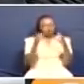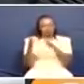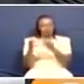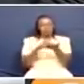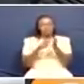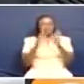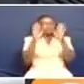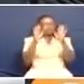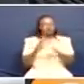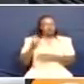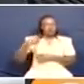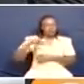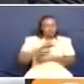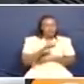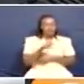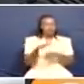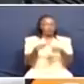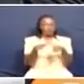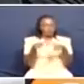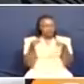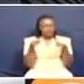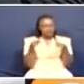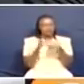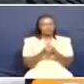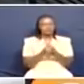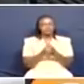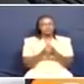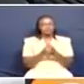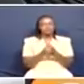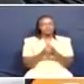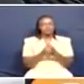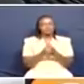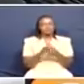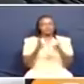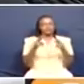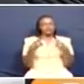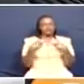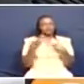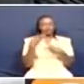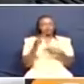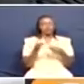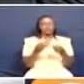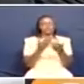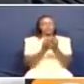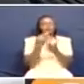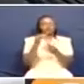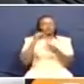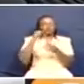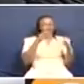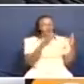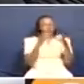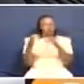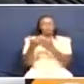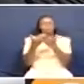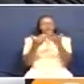that we awaited a receipt of the submissions of the parties before we could file